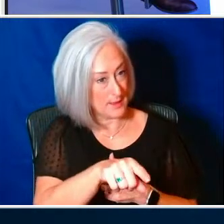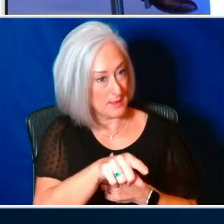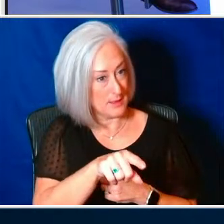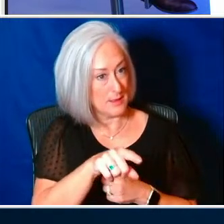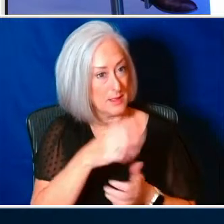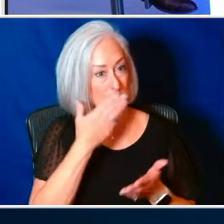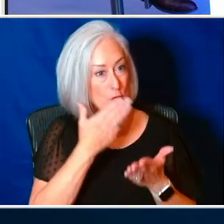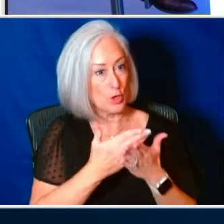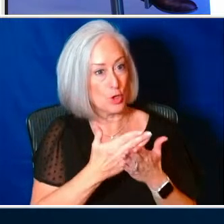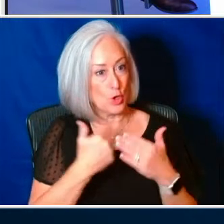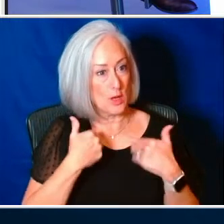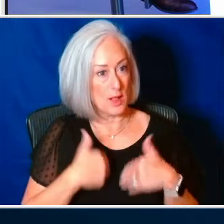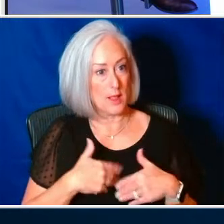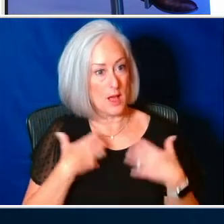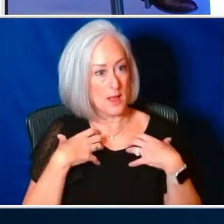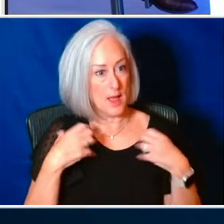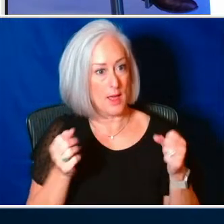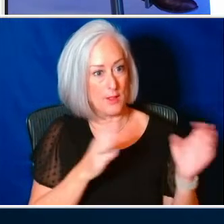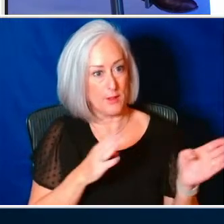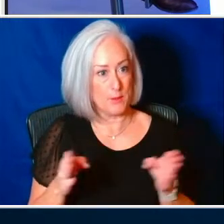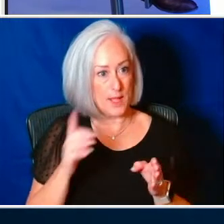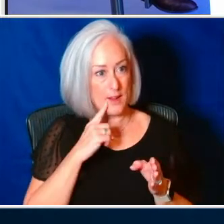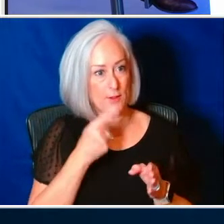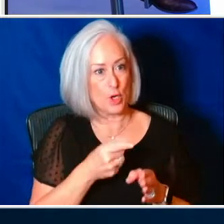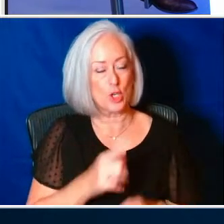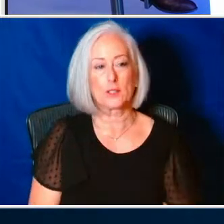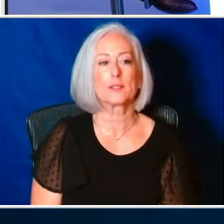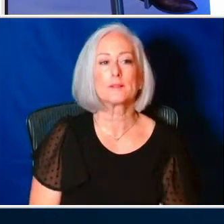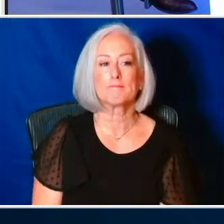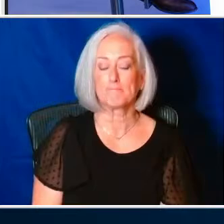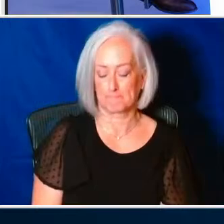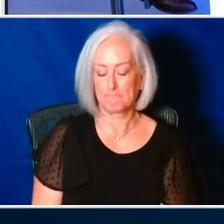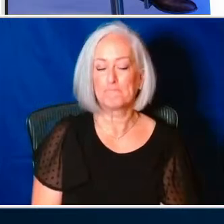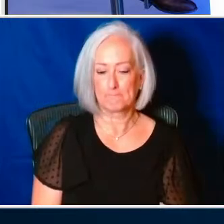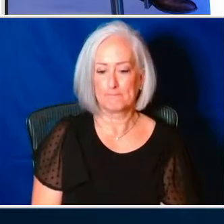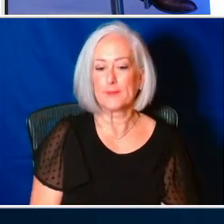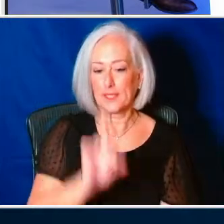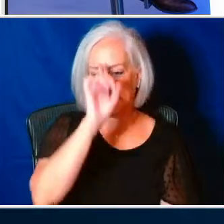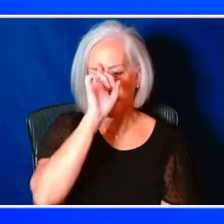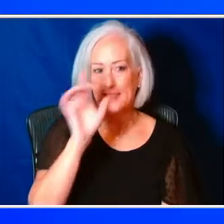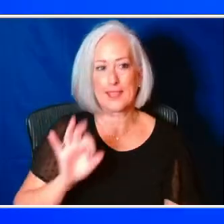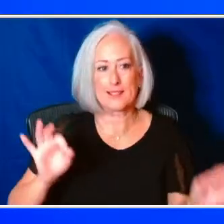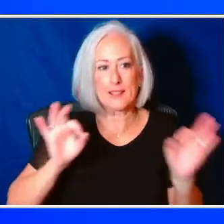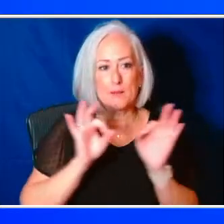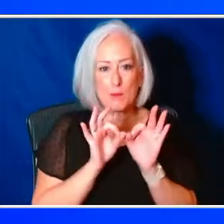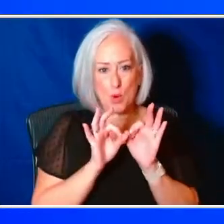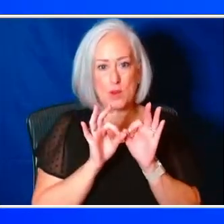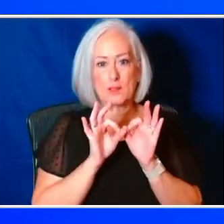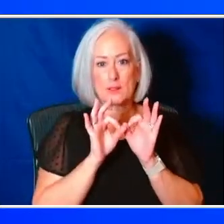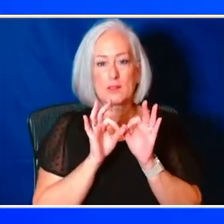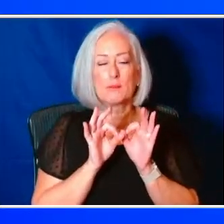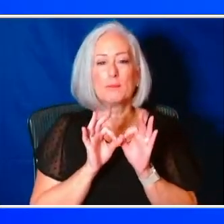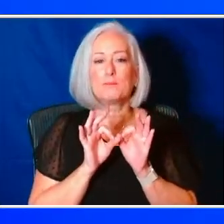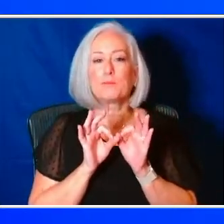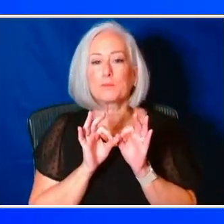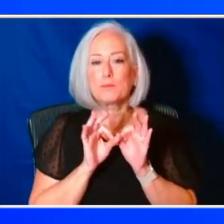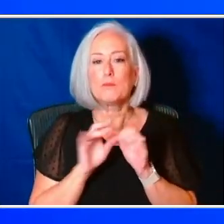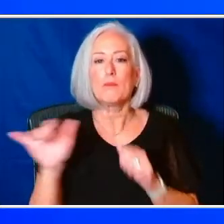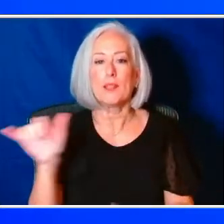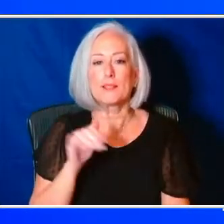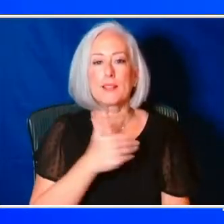lung health plan for her, she's wondering? 100%. I think that it's important that what we have is just like a female who has a